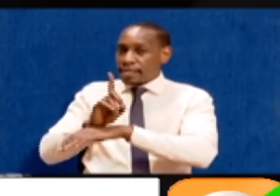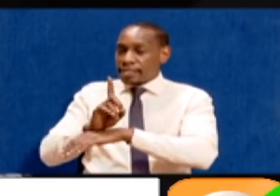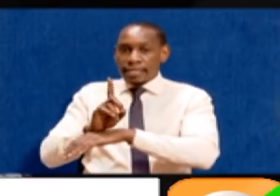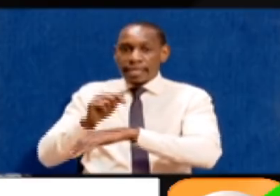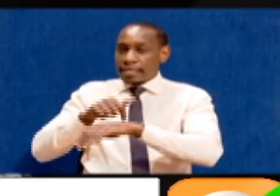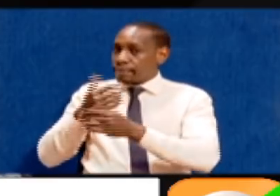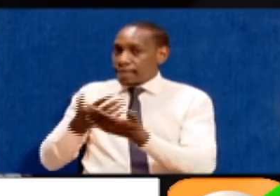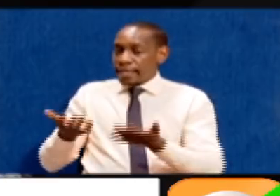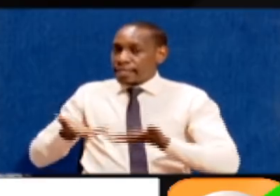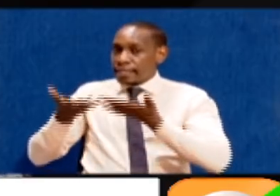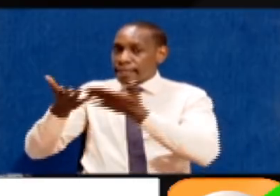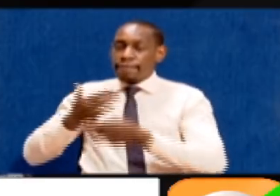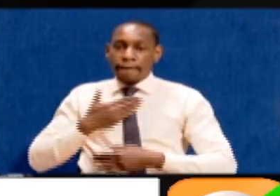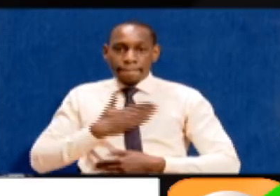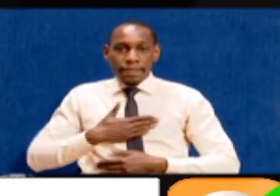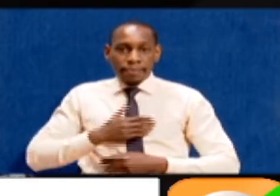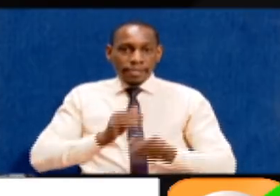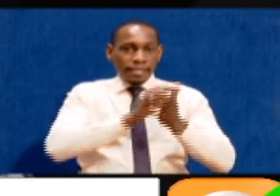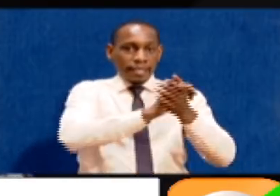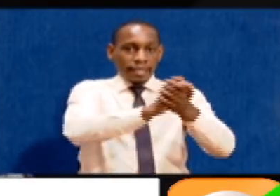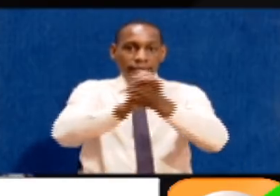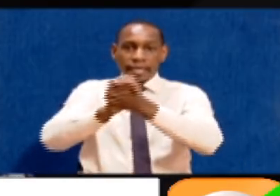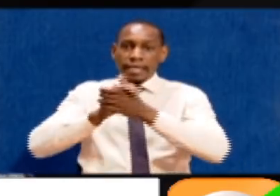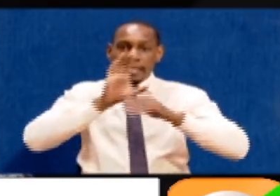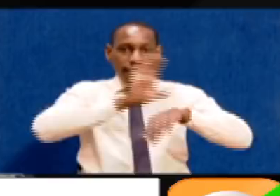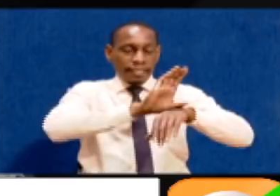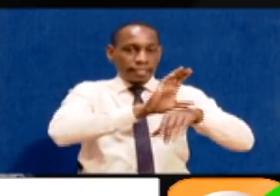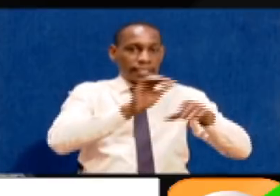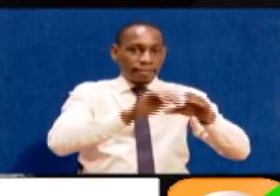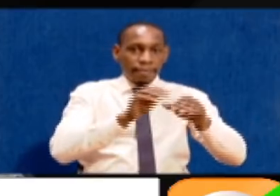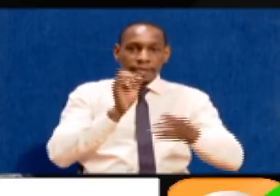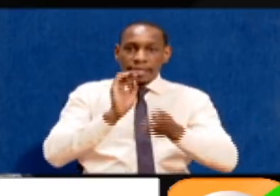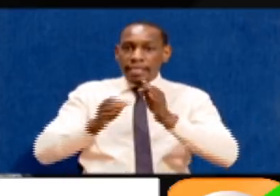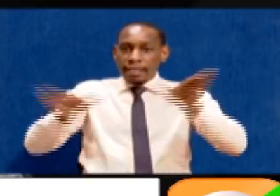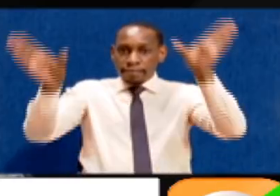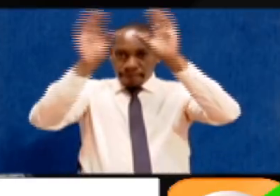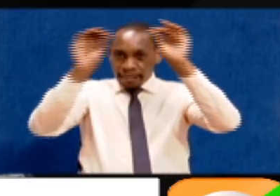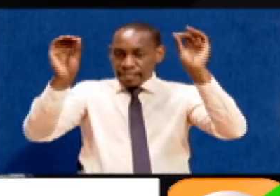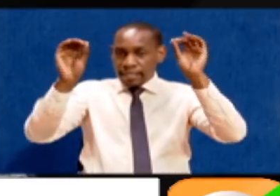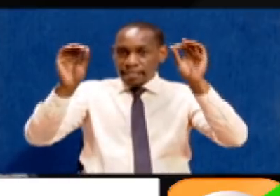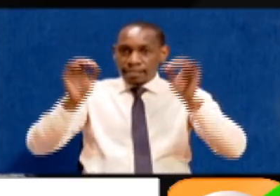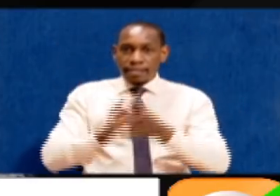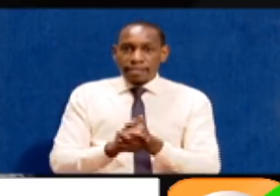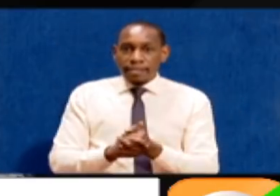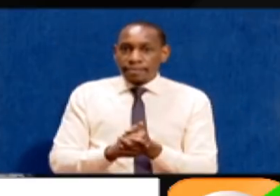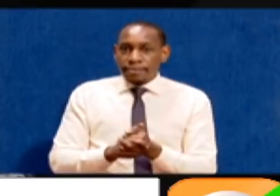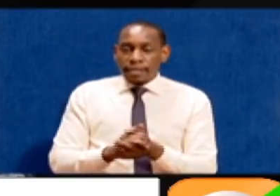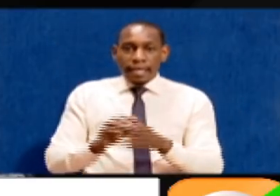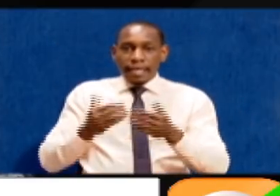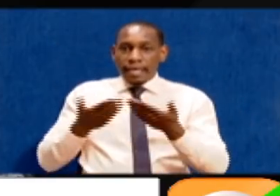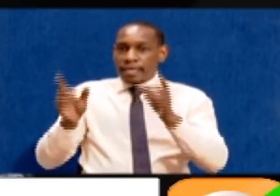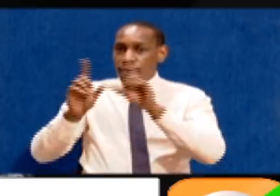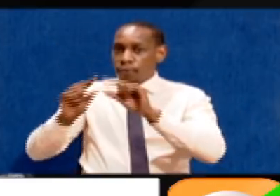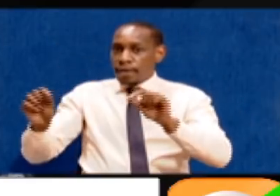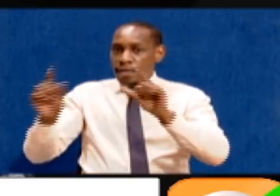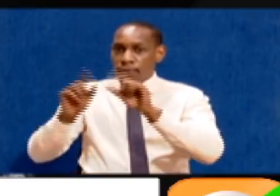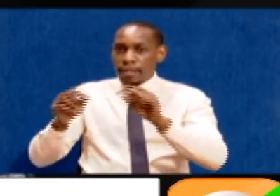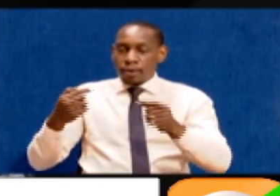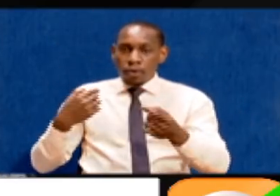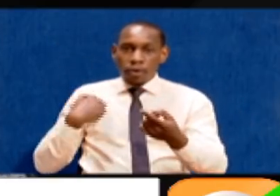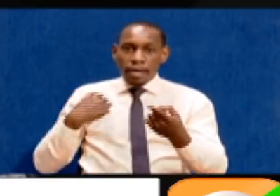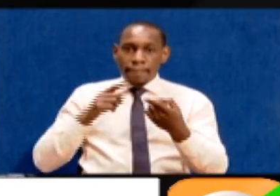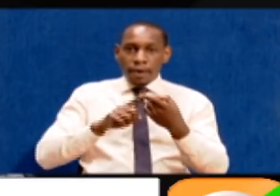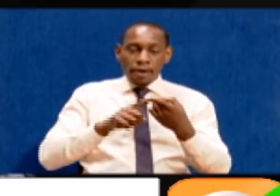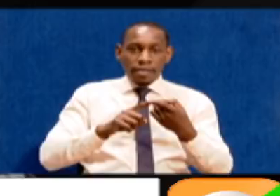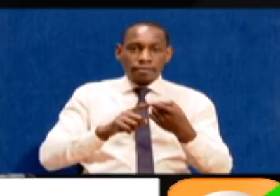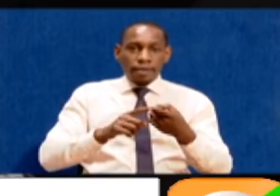or whatever time, please greet the congregation. If it is a president, anywhere where the president speaks, he not only